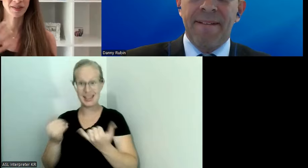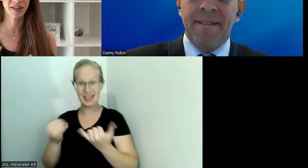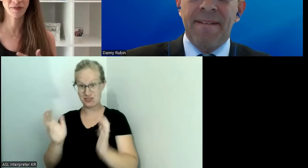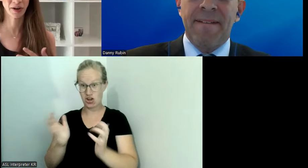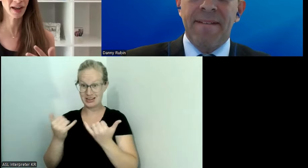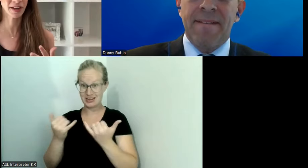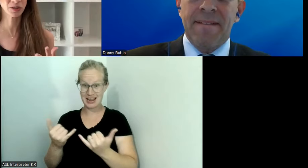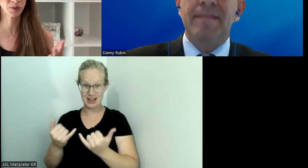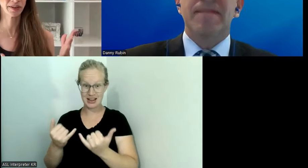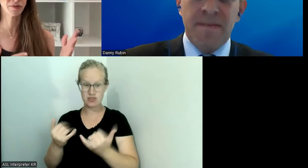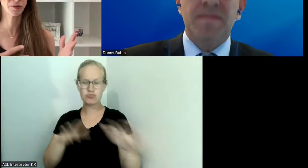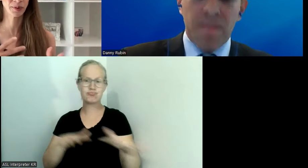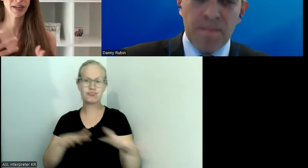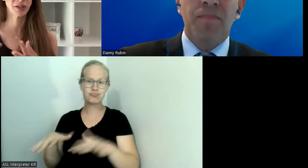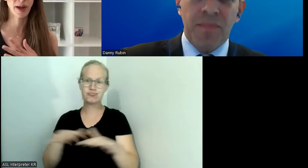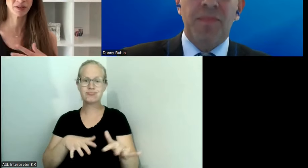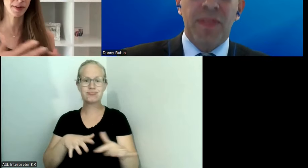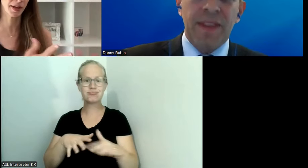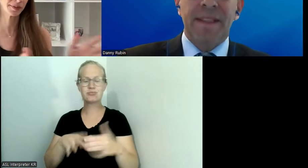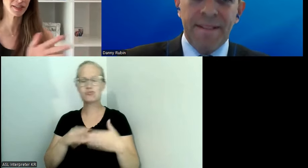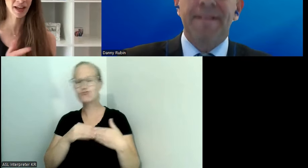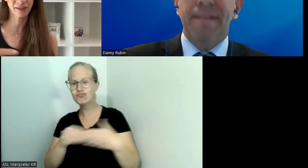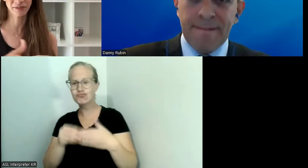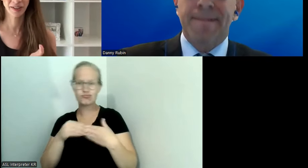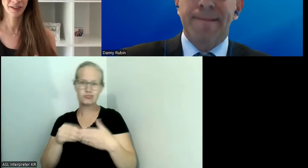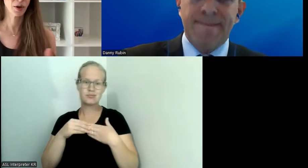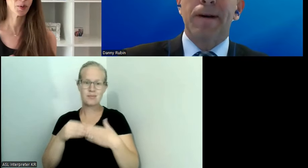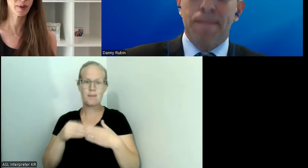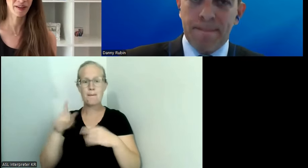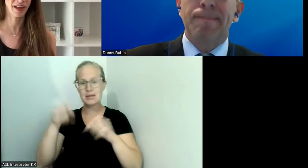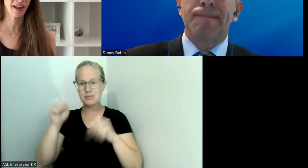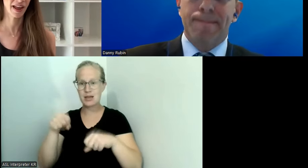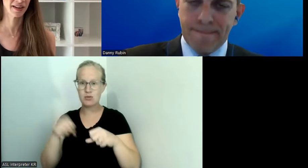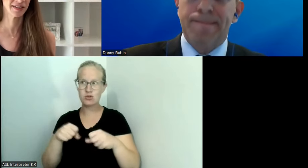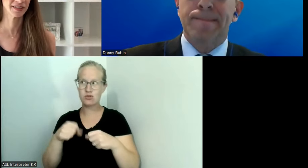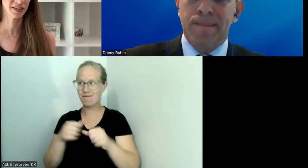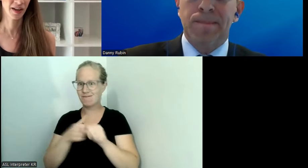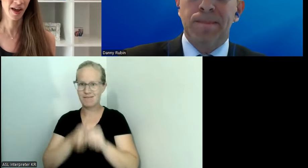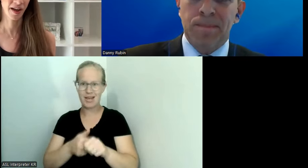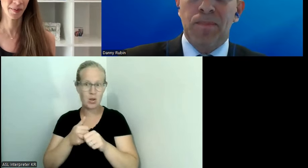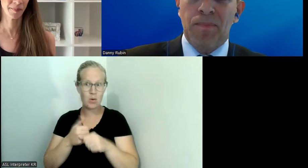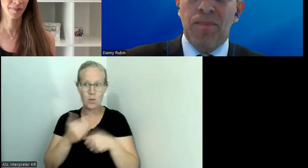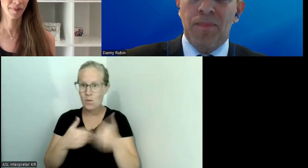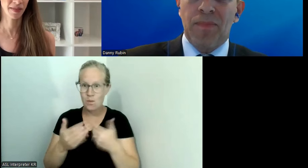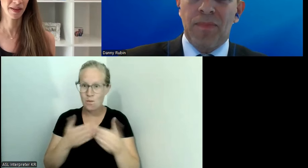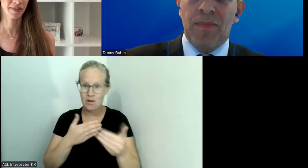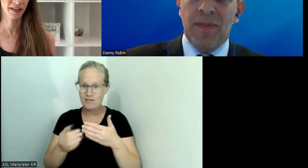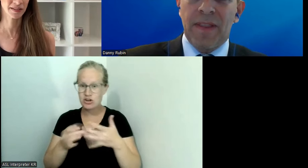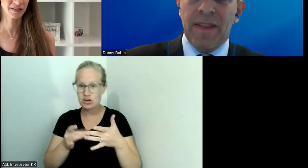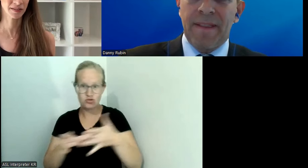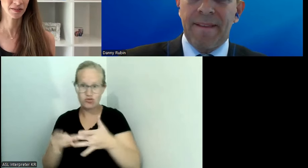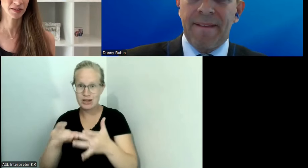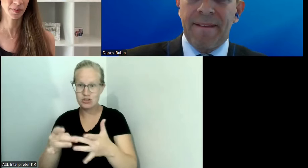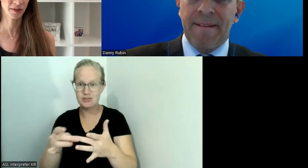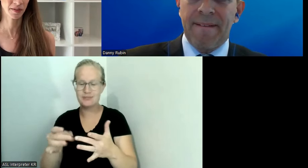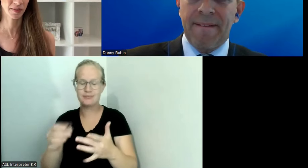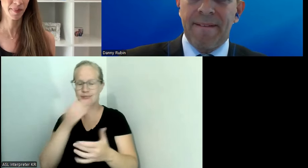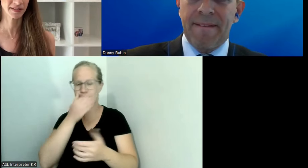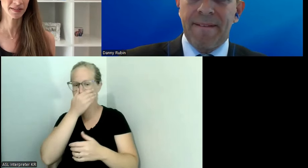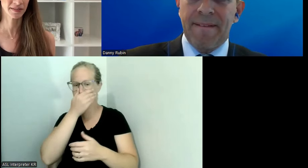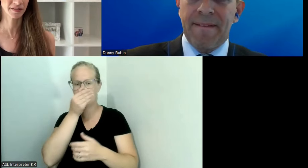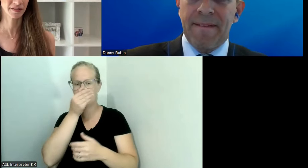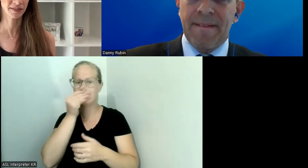like, it's like very casual and fluid and you have to be able to kind of go with it. And, um, I think that's some of